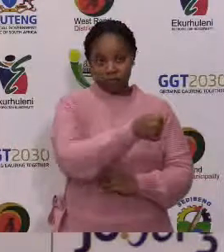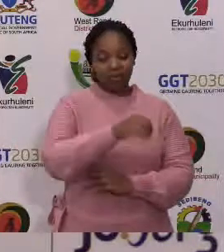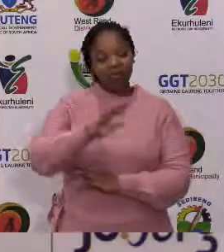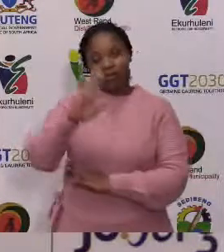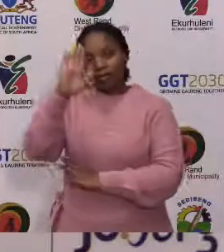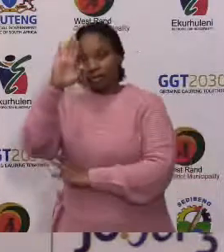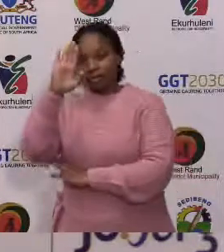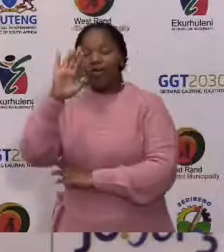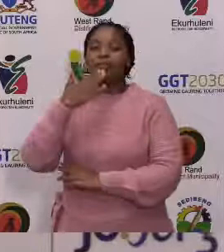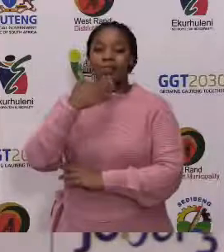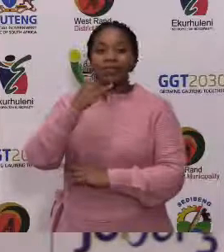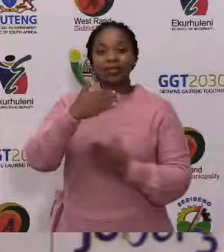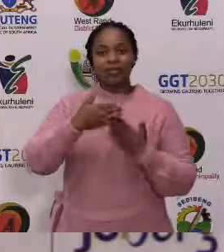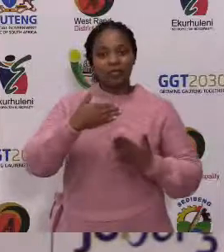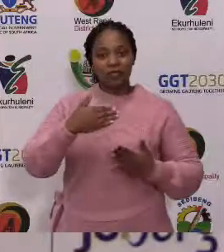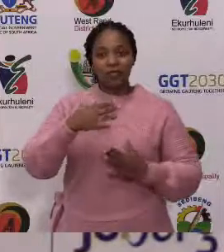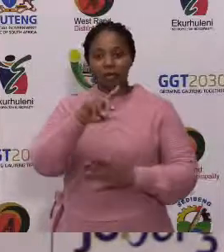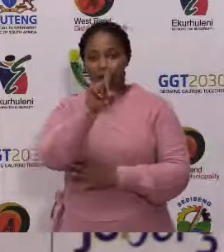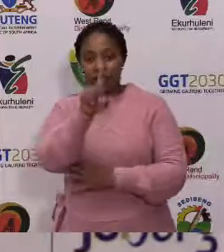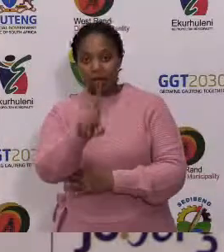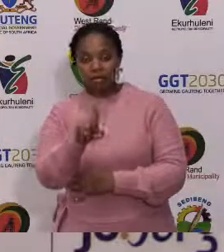speak.